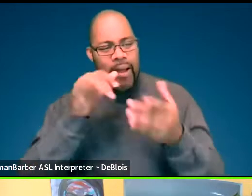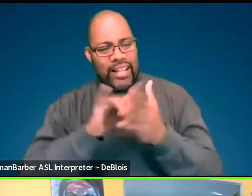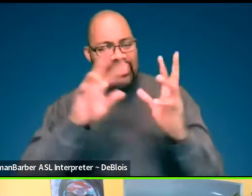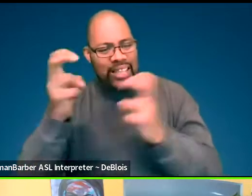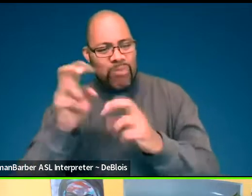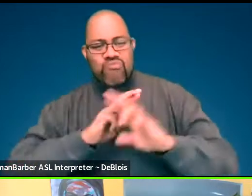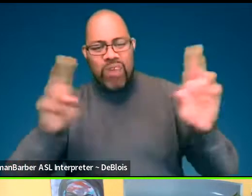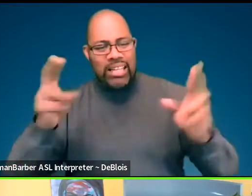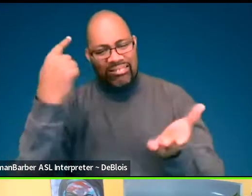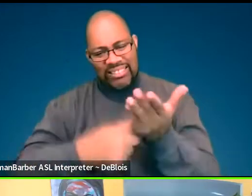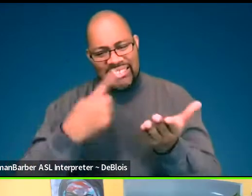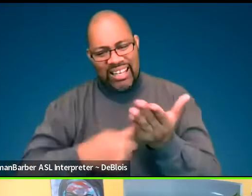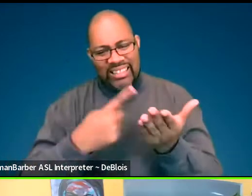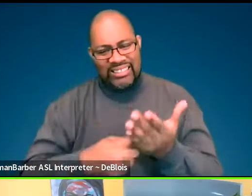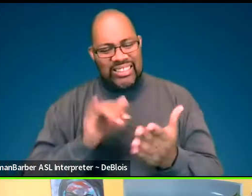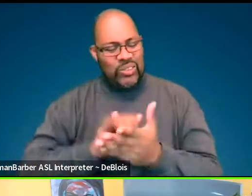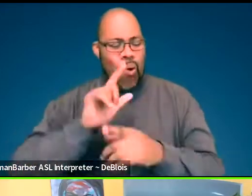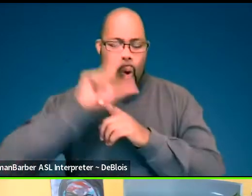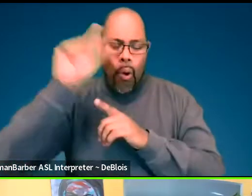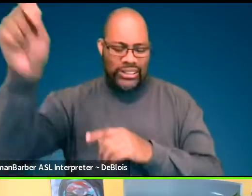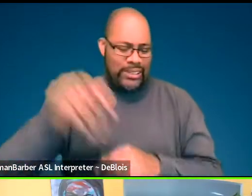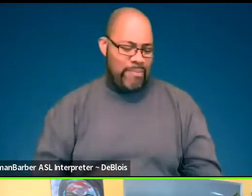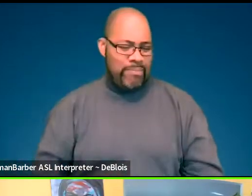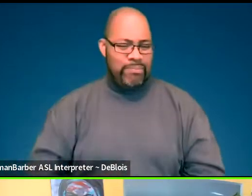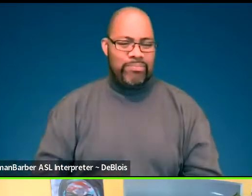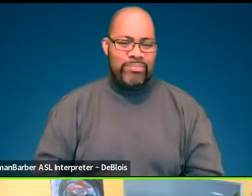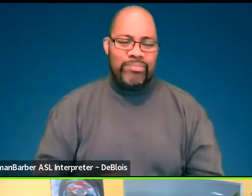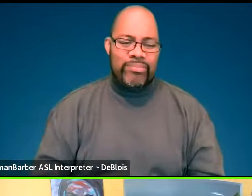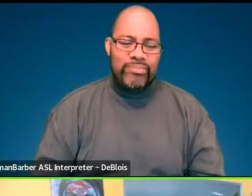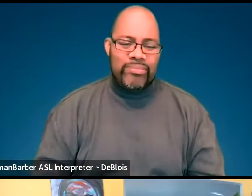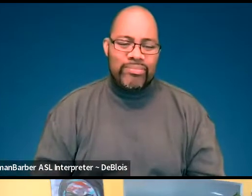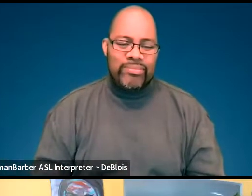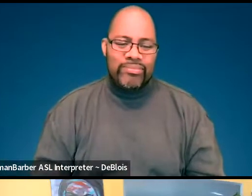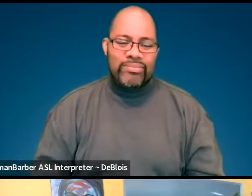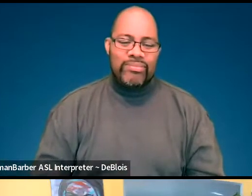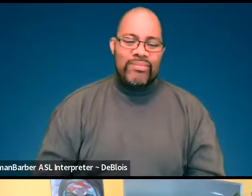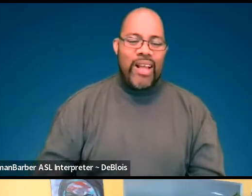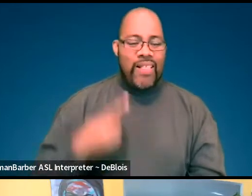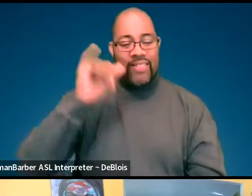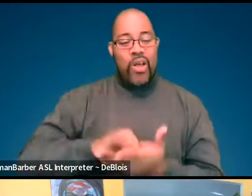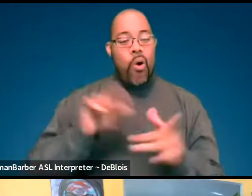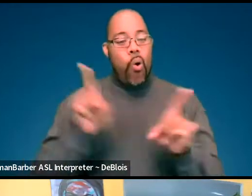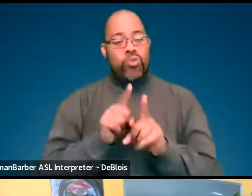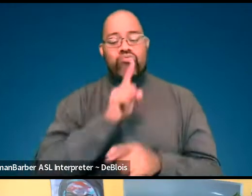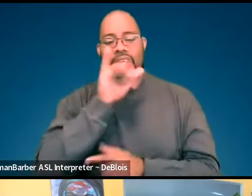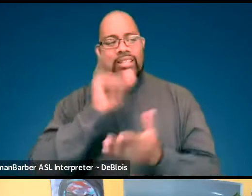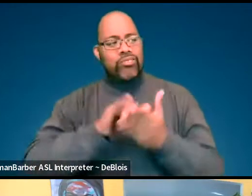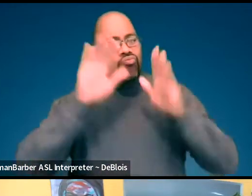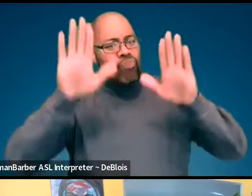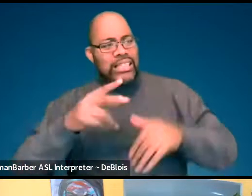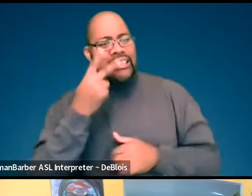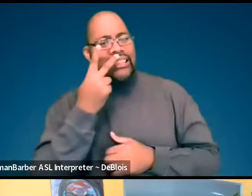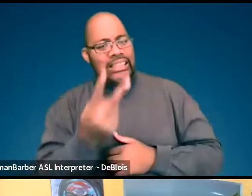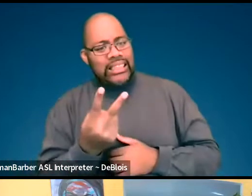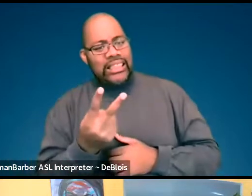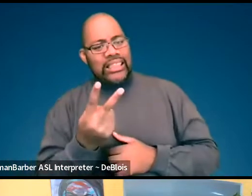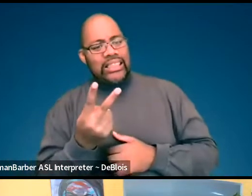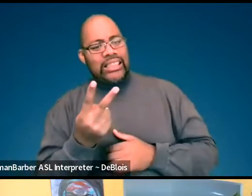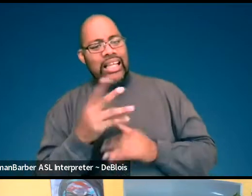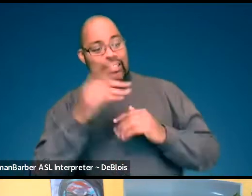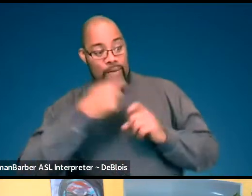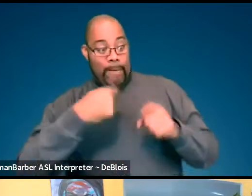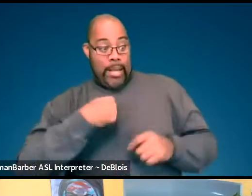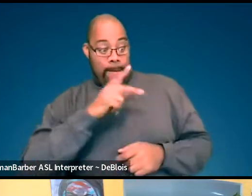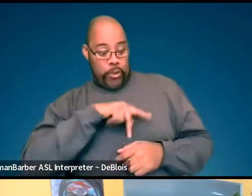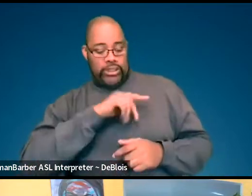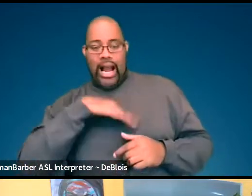ready to discuss. That's awesome. That's awesome. I think this was also just really great to see. At least for me personally,